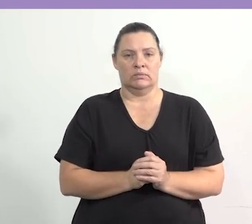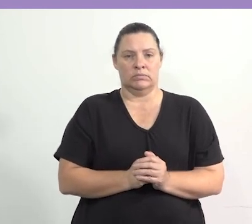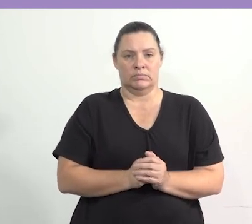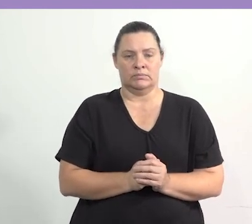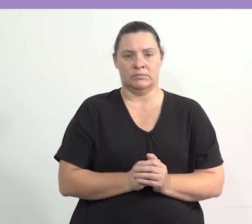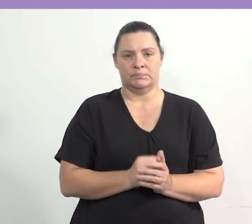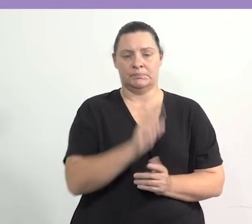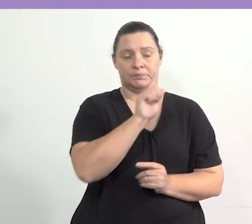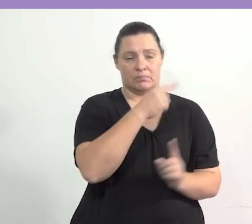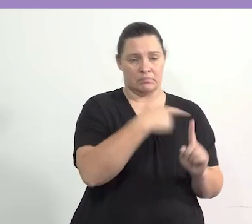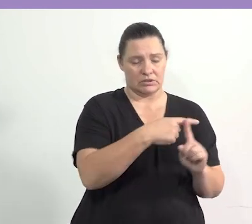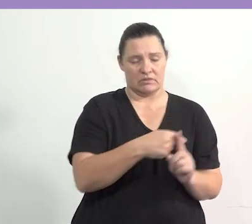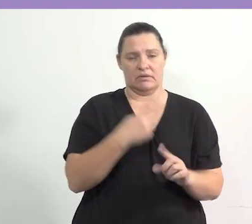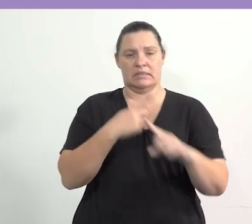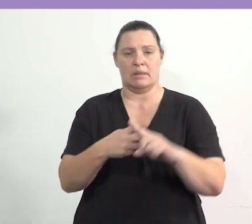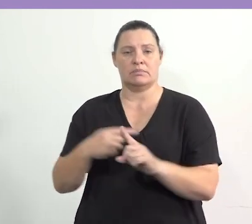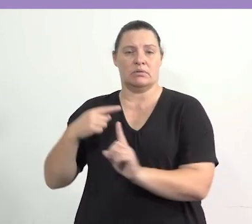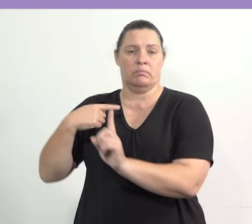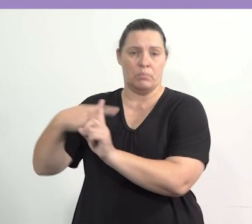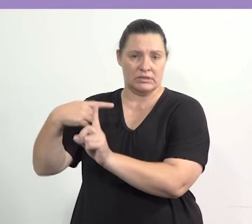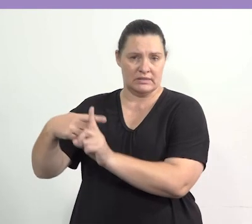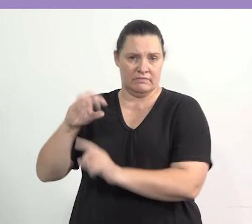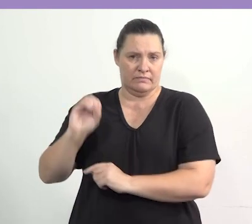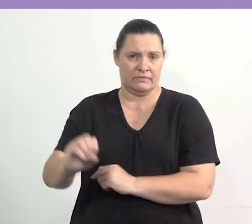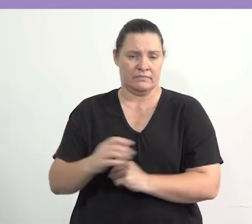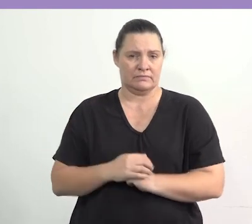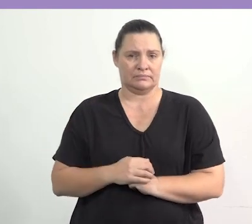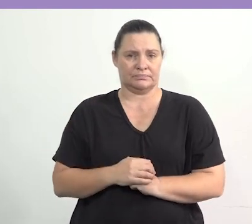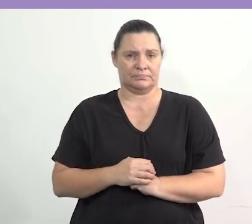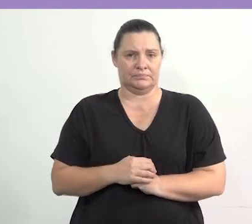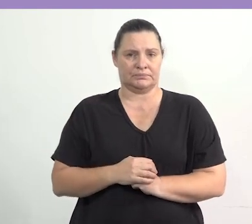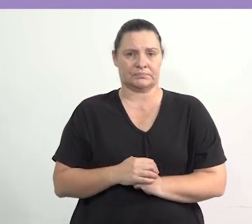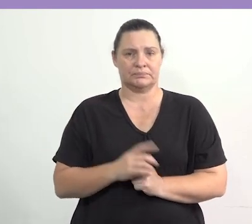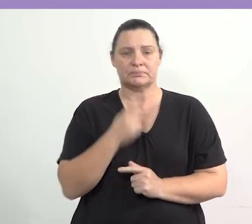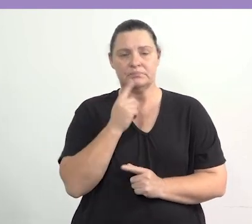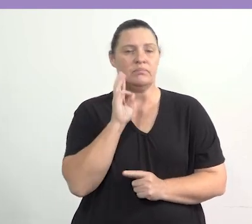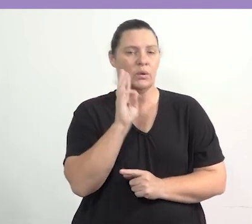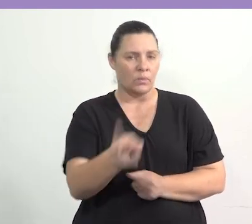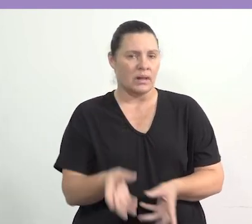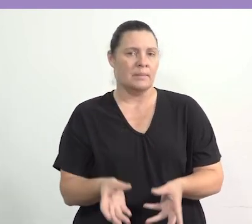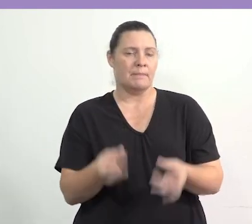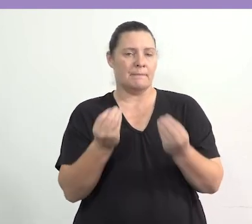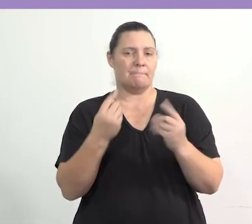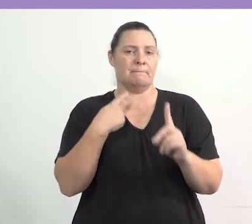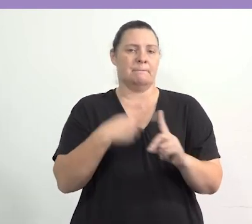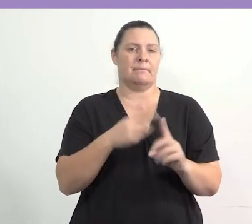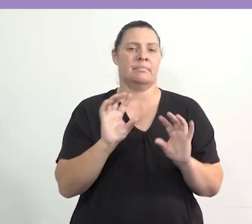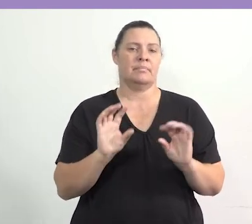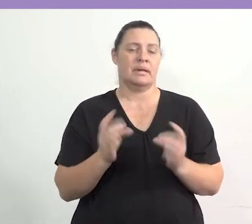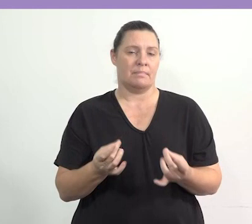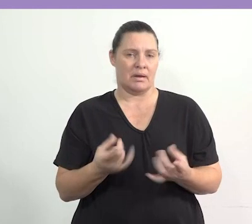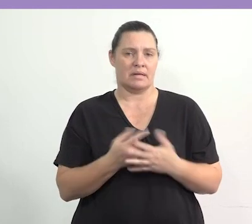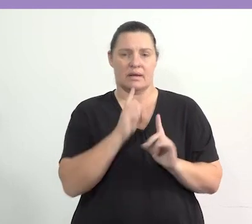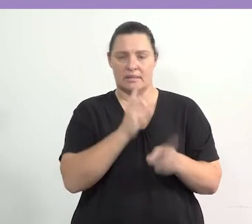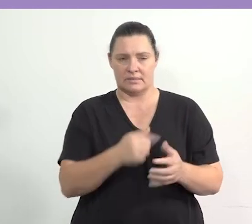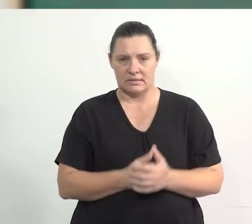a positive with a positive, so a positive multiplied by a positive number will give us a positive